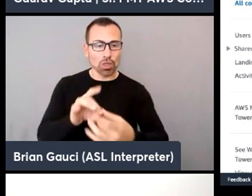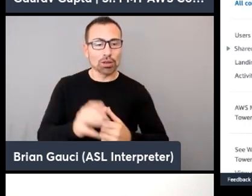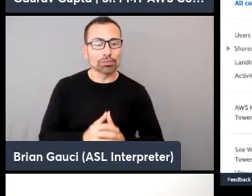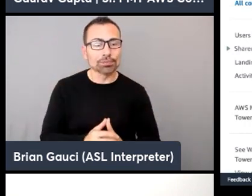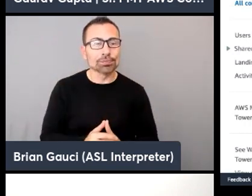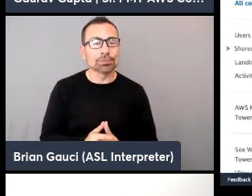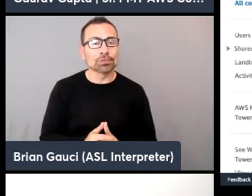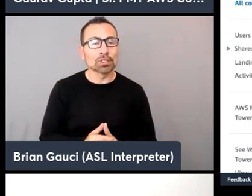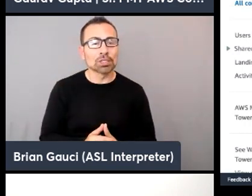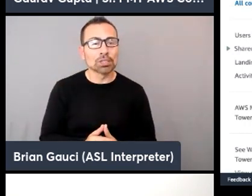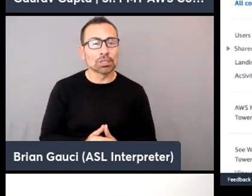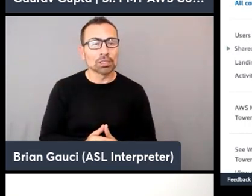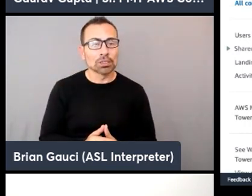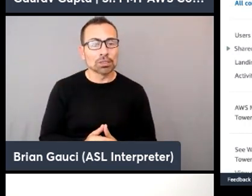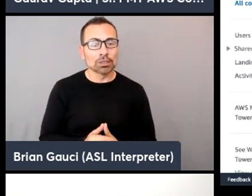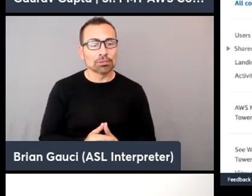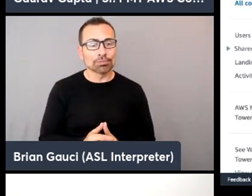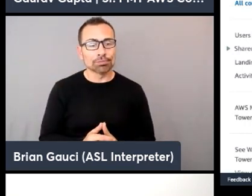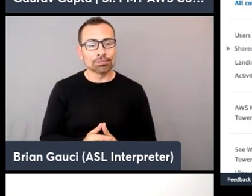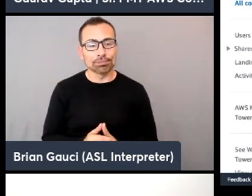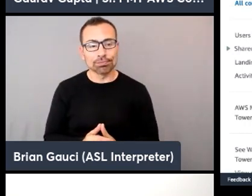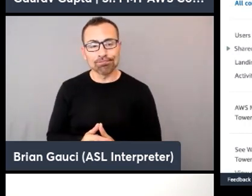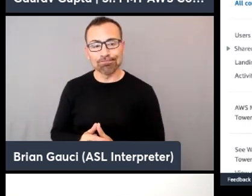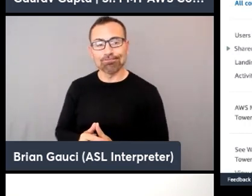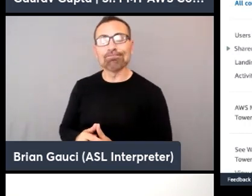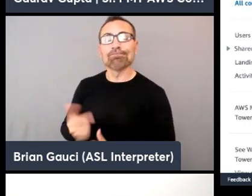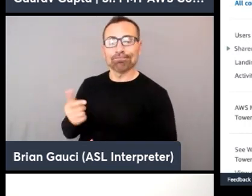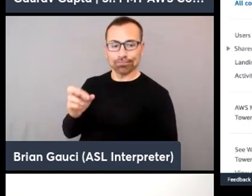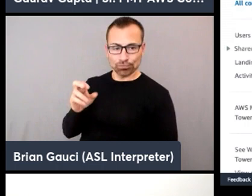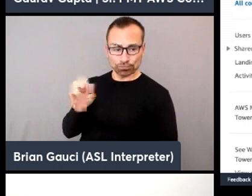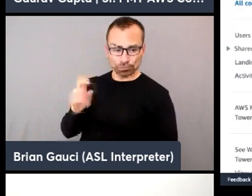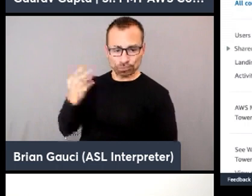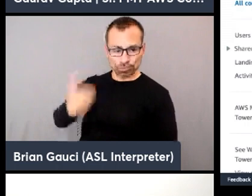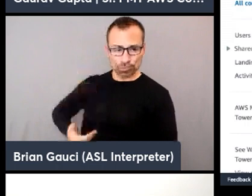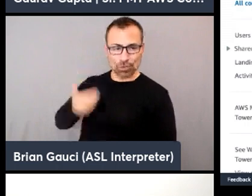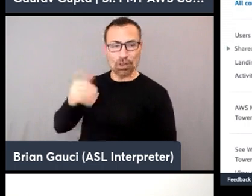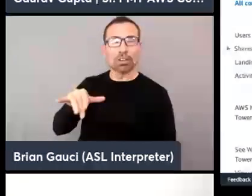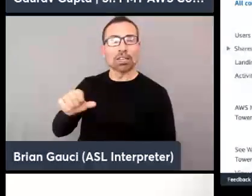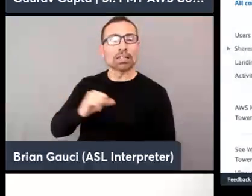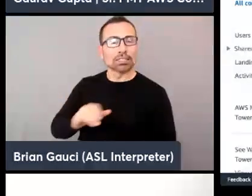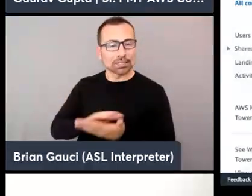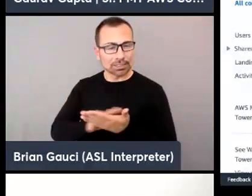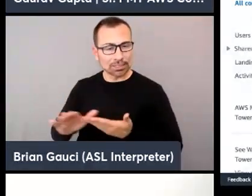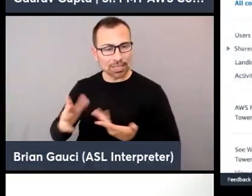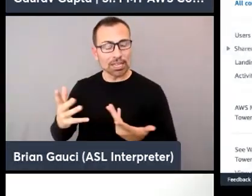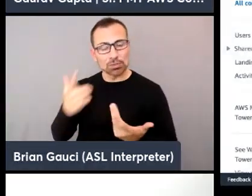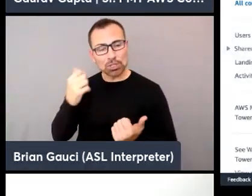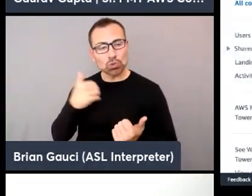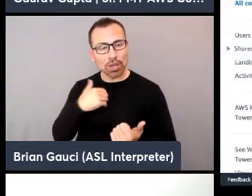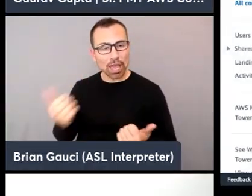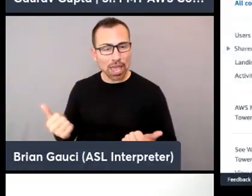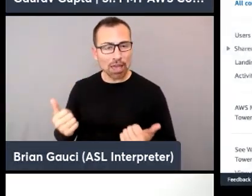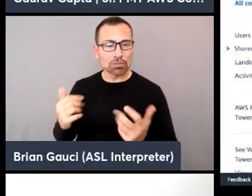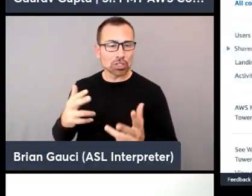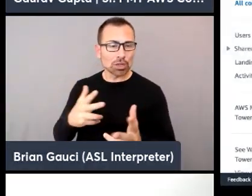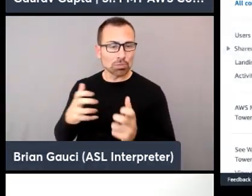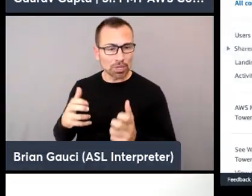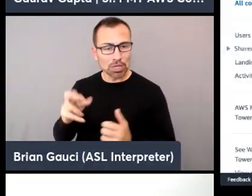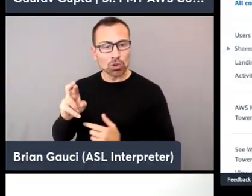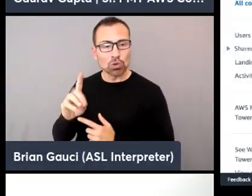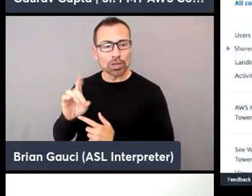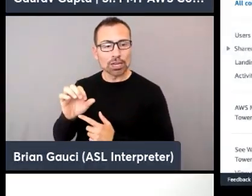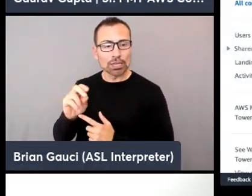a very nice feature in the way that we have eliminated the redundancy that some controls span across